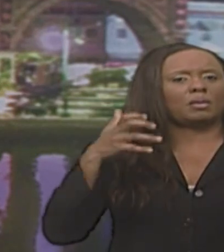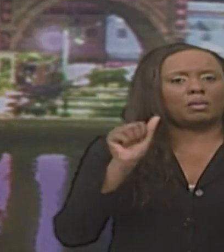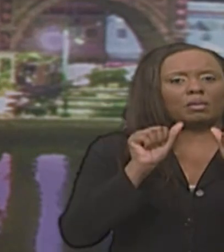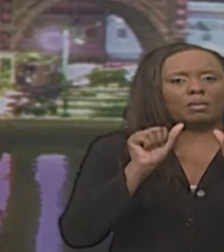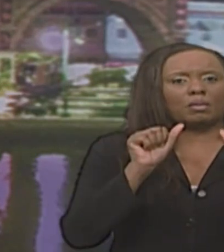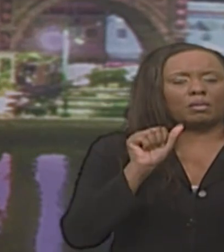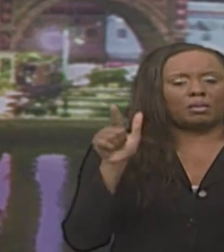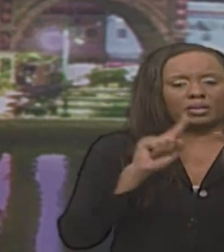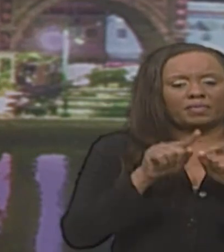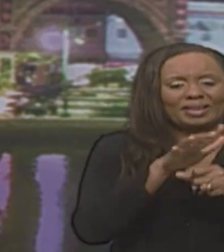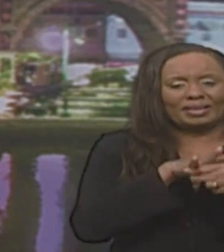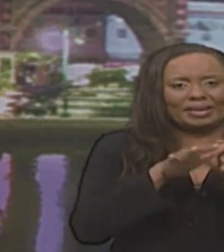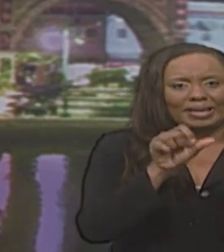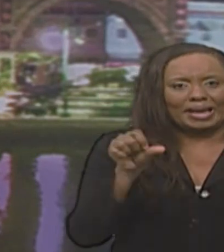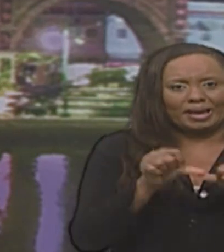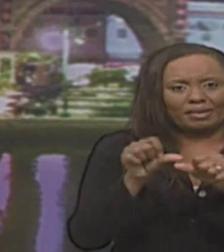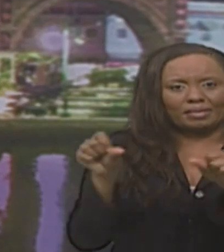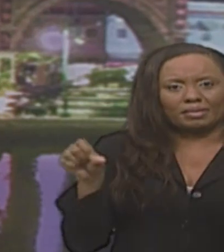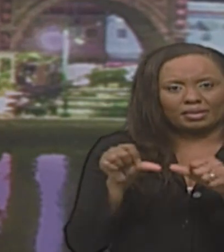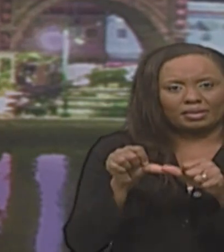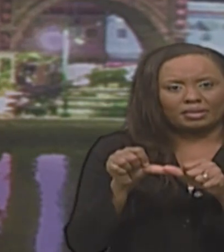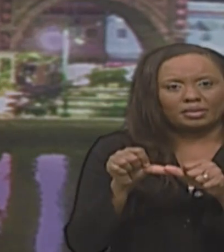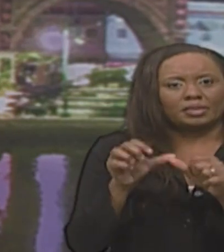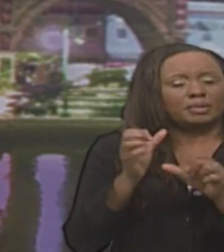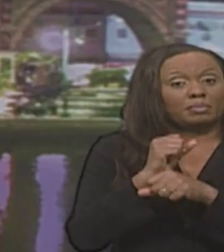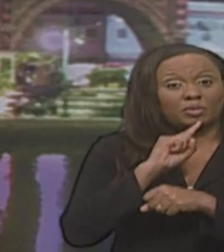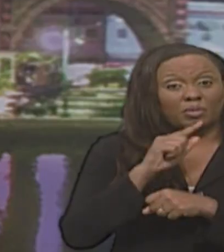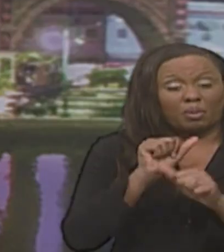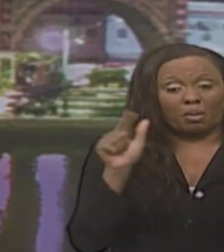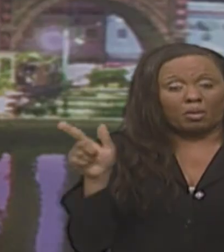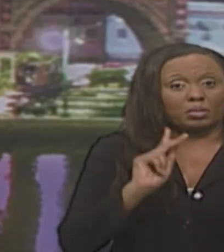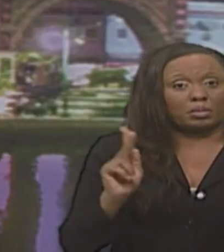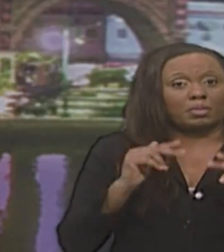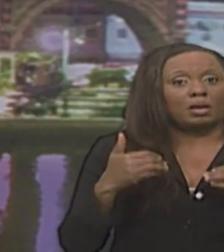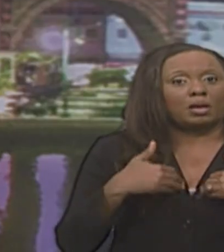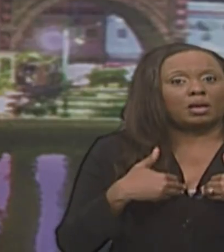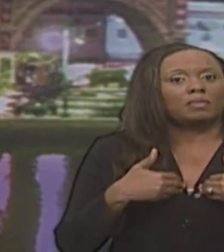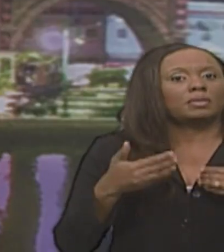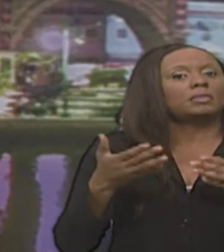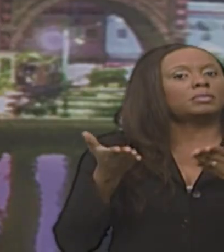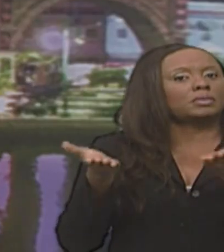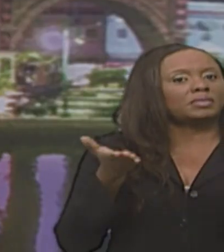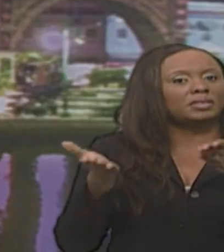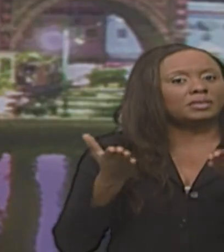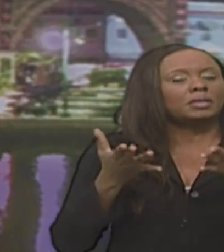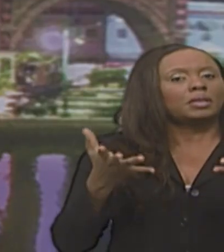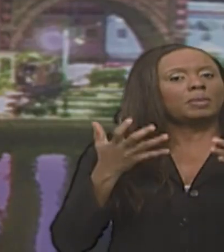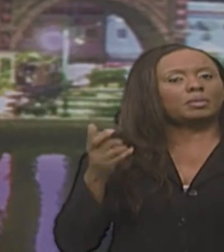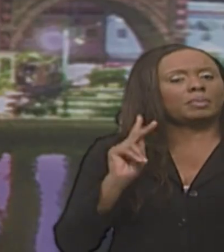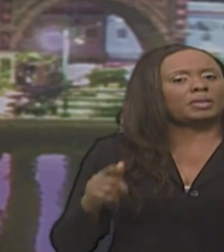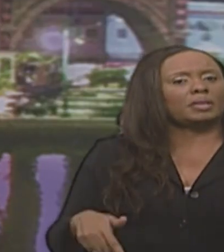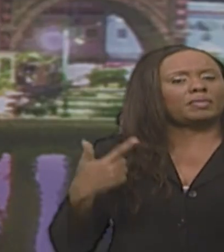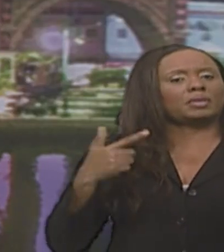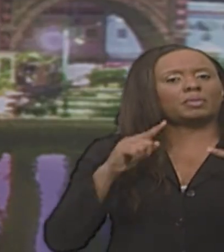in the country to move towards providing all its residents with public services. He wants to see the standard of living boosted